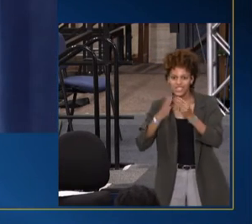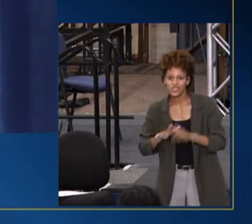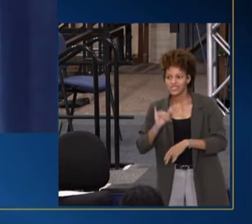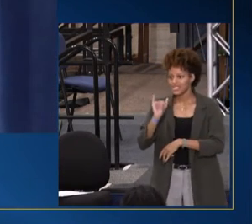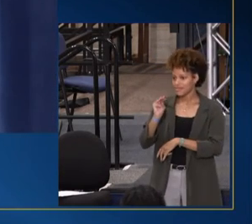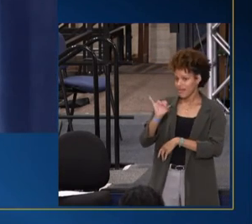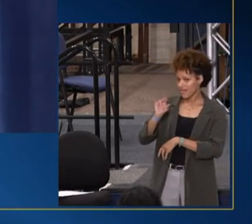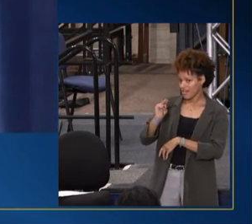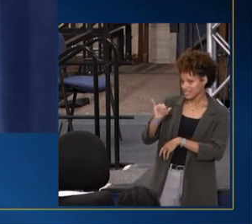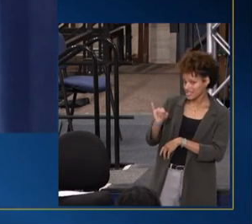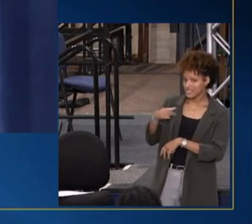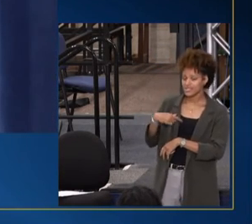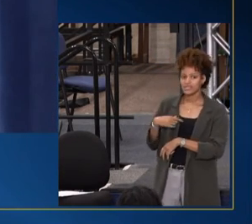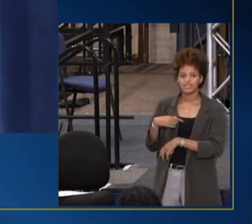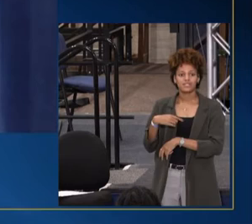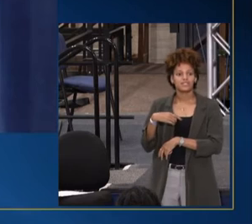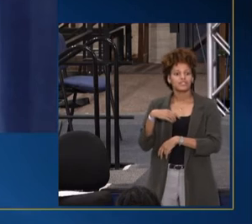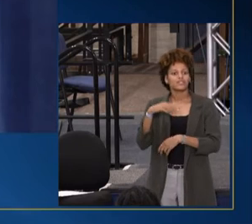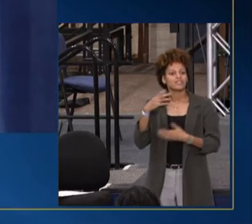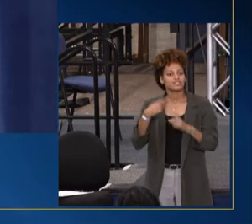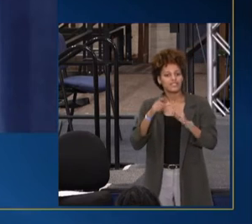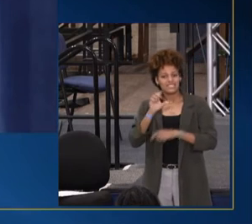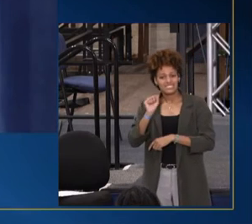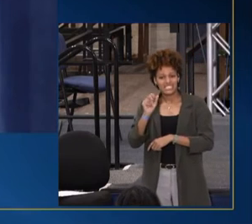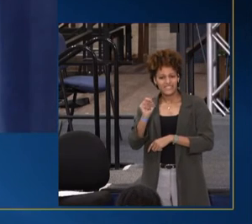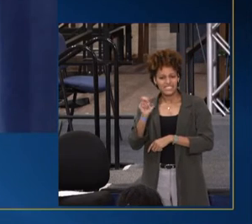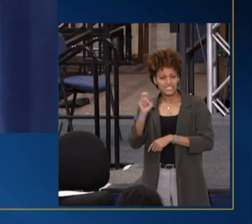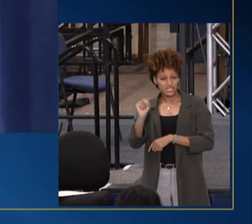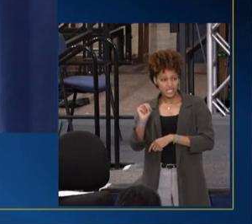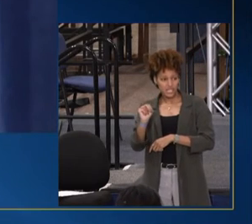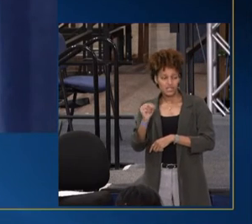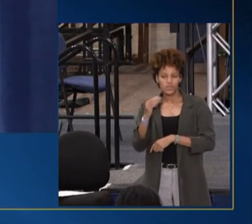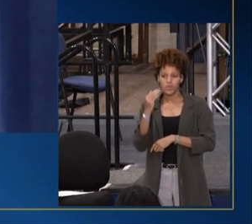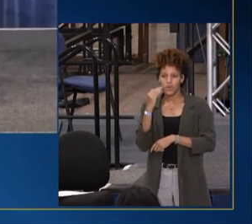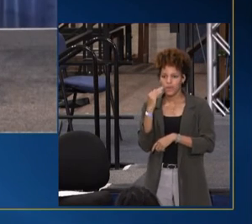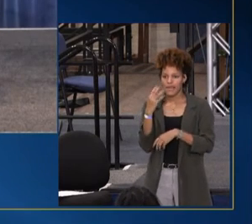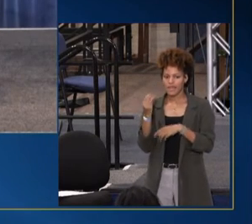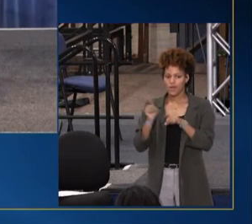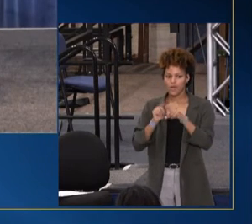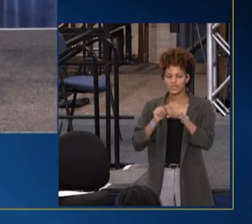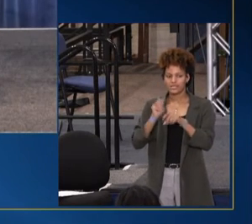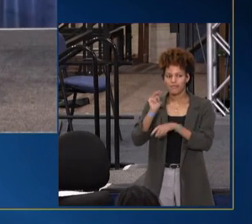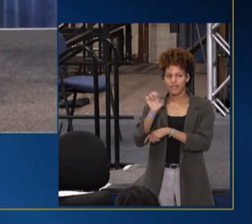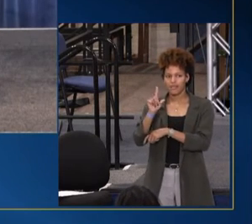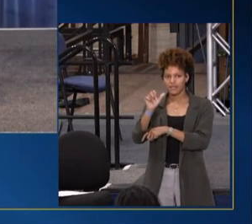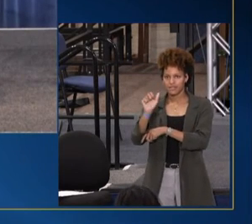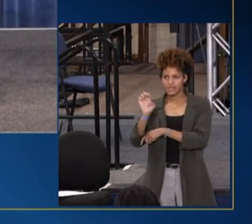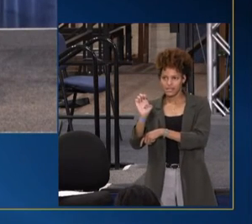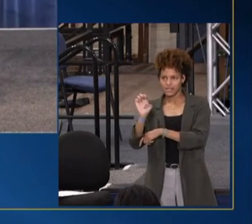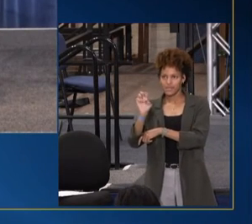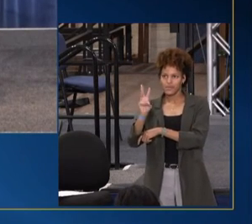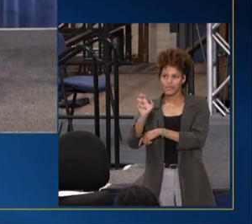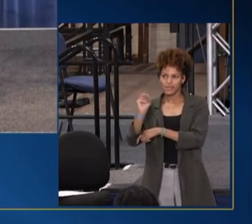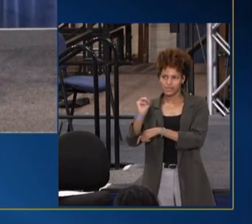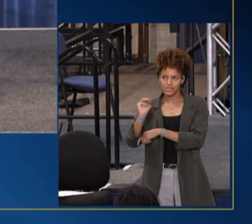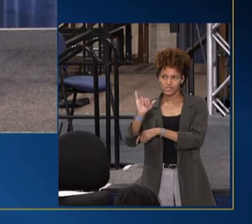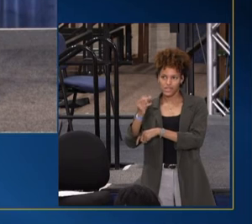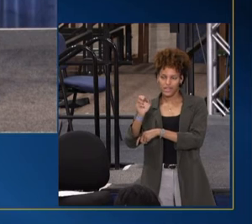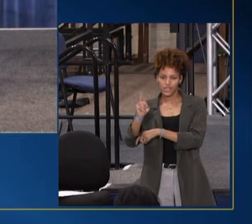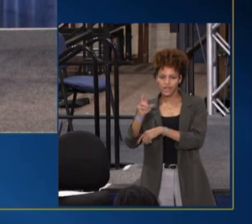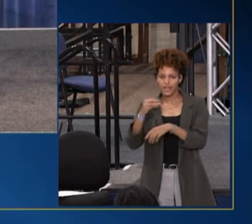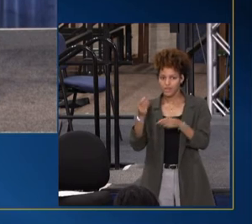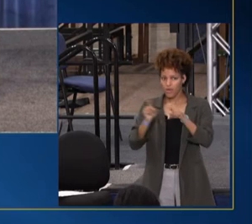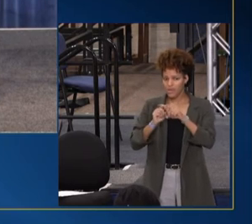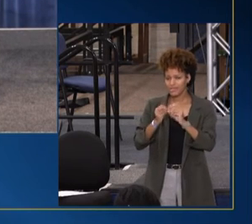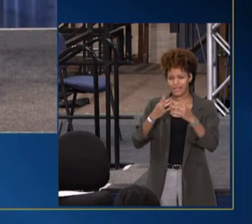like Stacey Stevenson from Family Equality, like Melanie Willingham Jaggers from GLSEN, and Kiara Johnson from the Task Force, and so